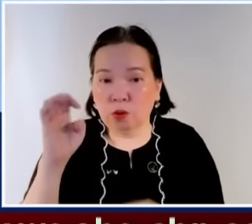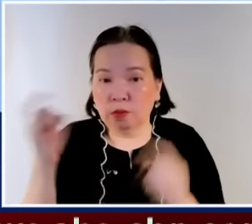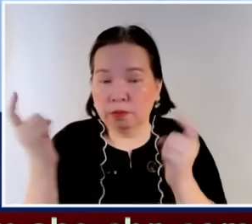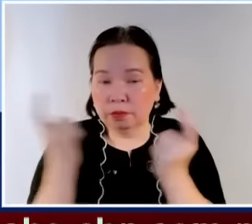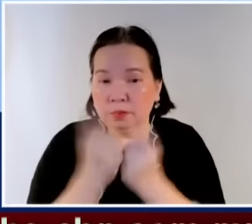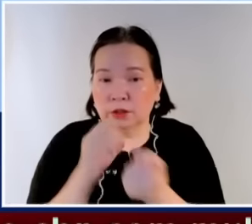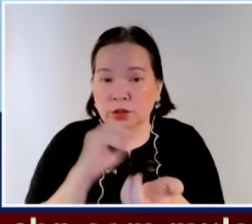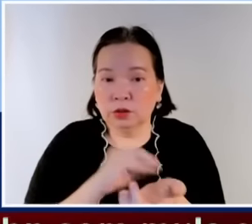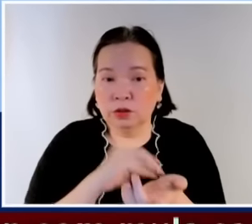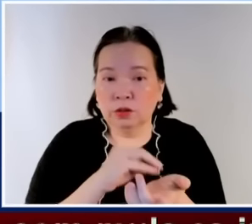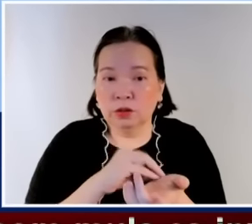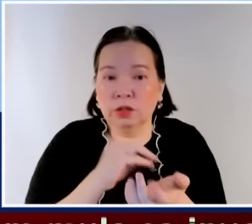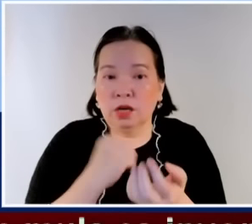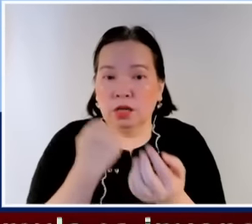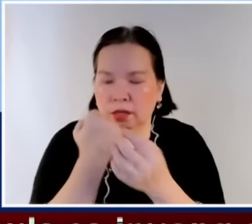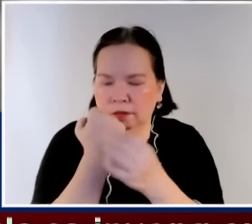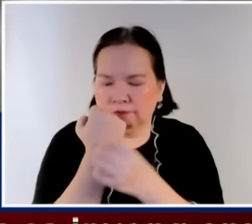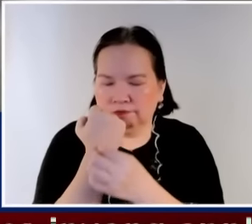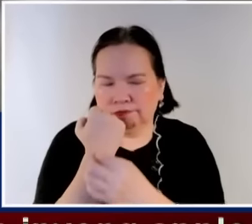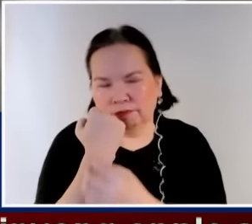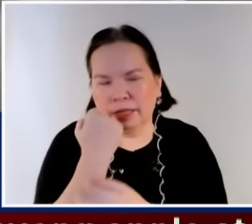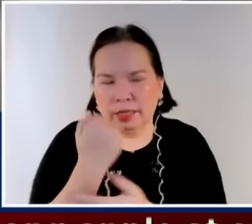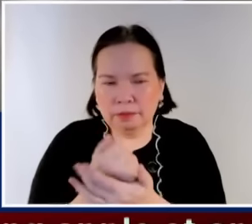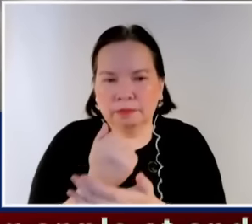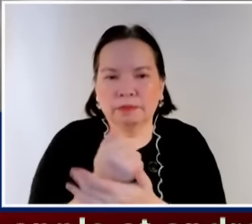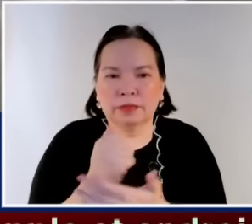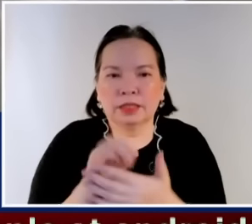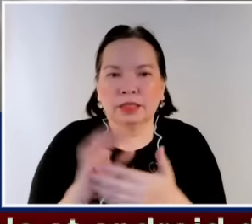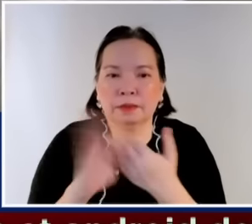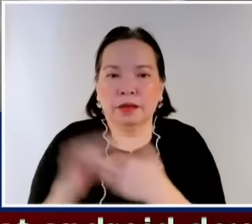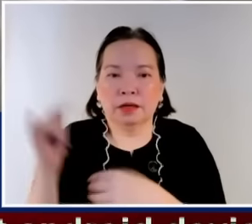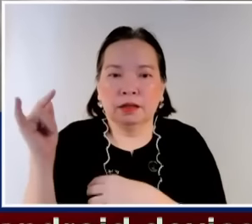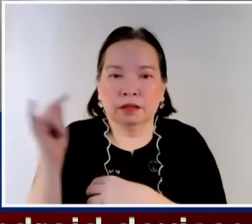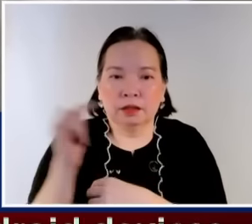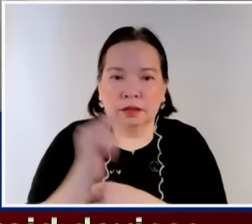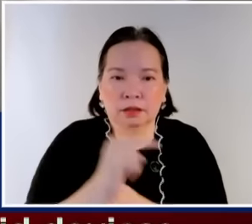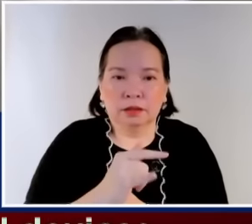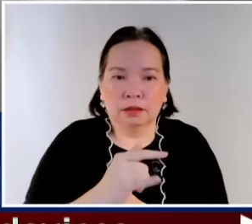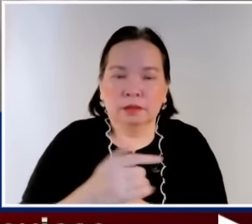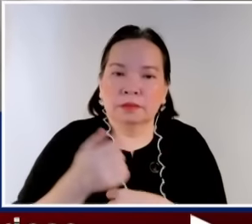we put him back on a plane, brought him back to France. The fact that he competed,